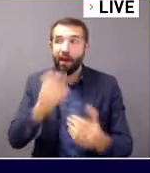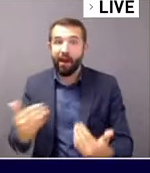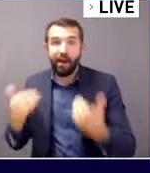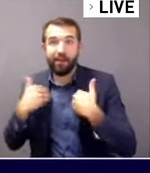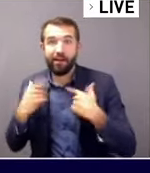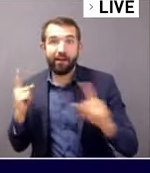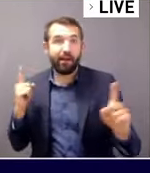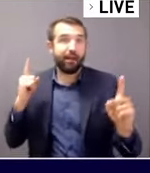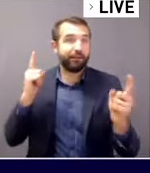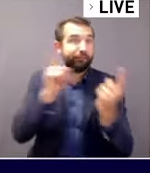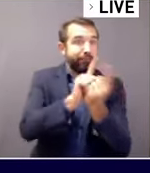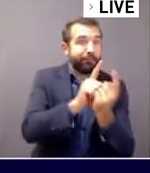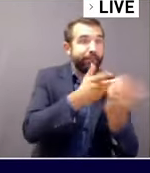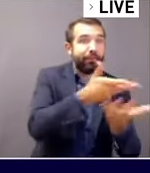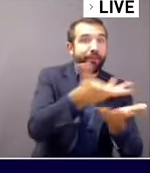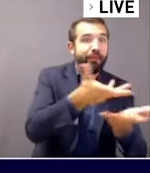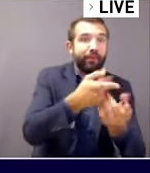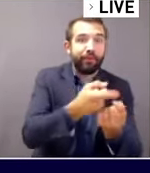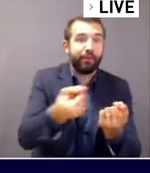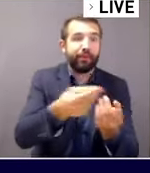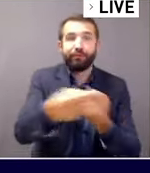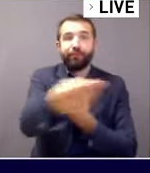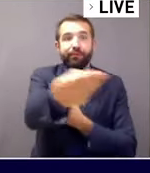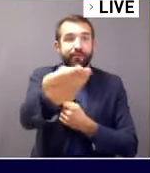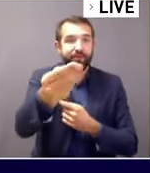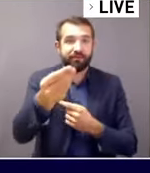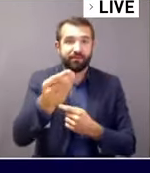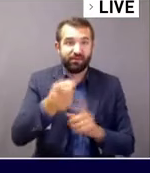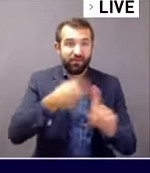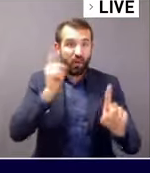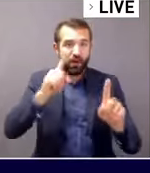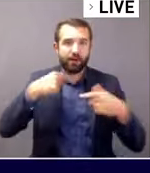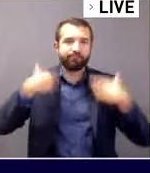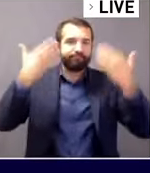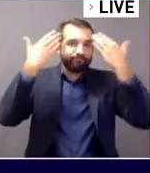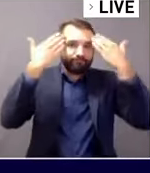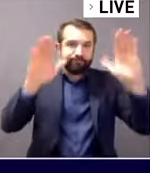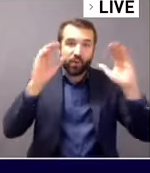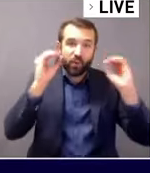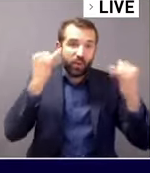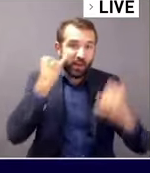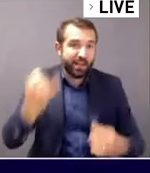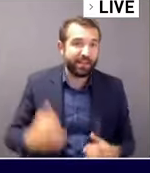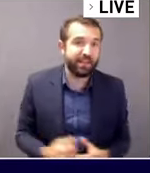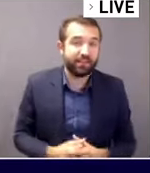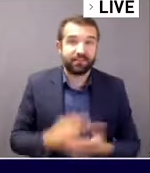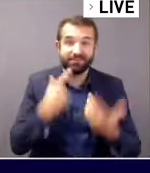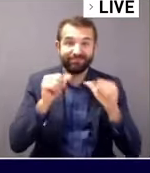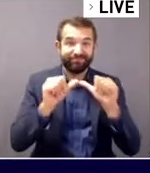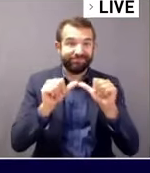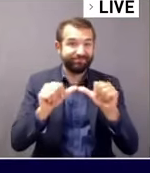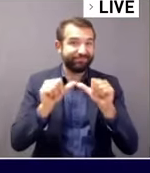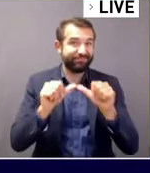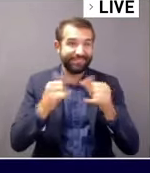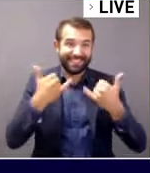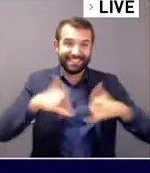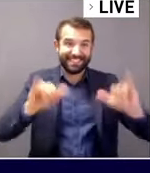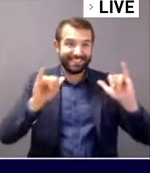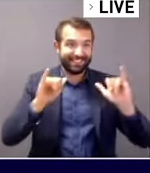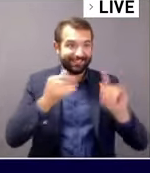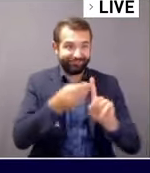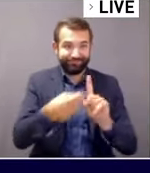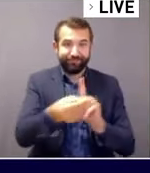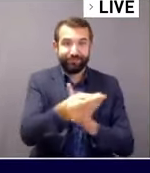or with a known outbreak. That is strongly suggestive of strong, ongoing, sustained transmission of